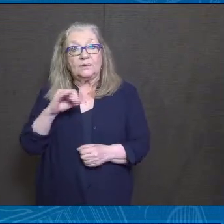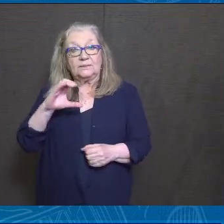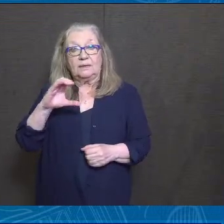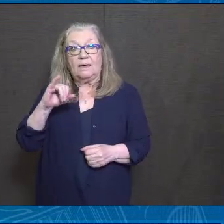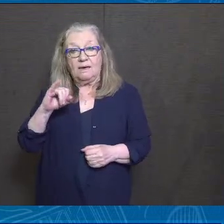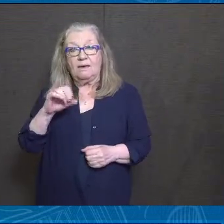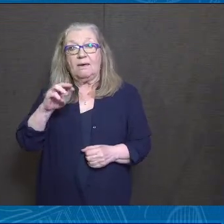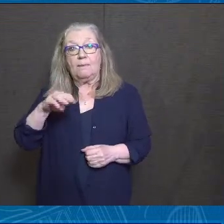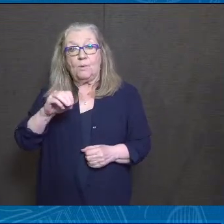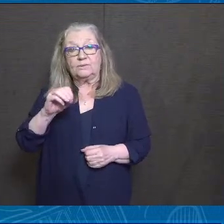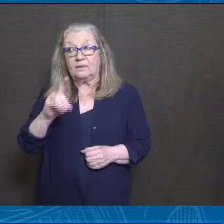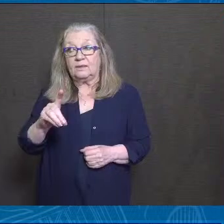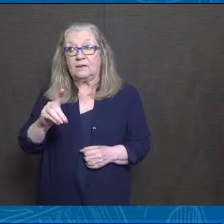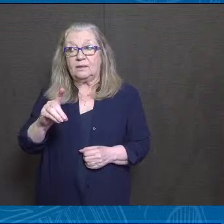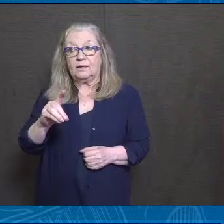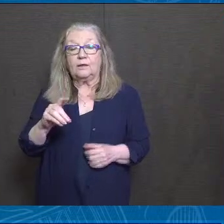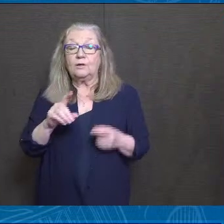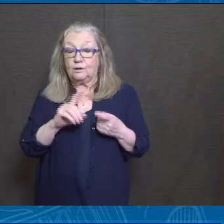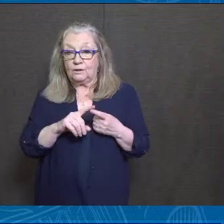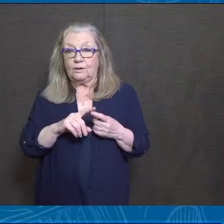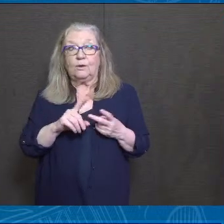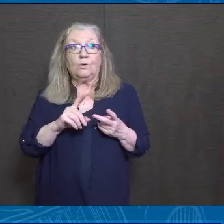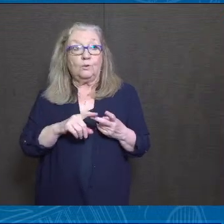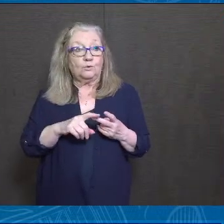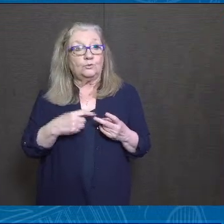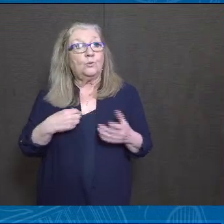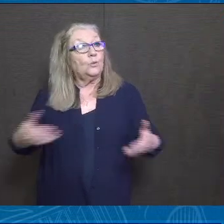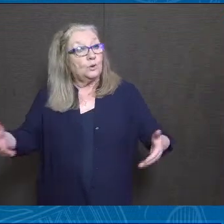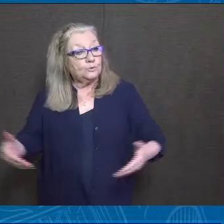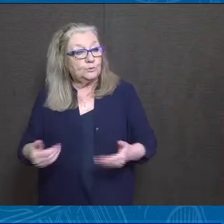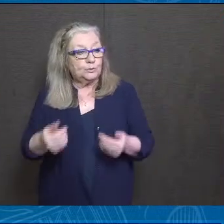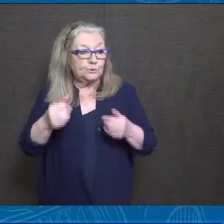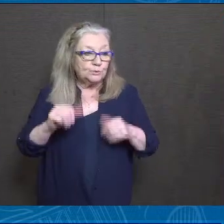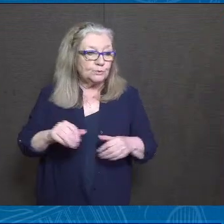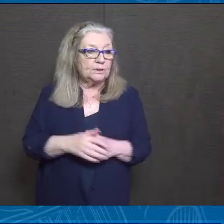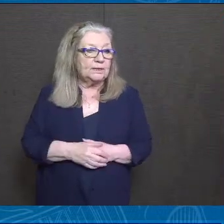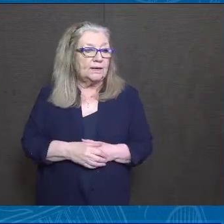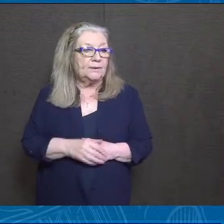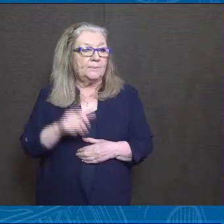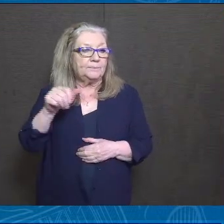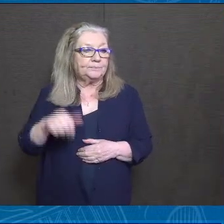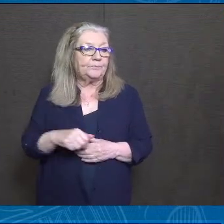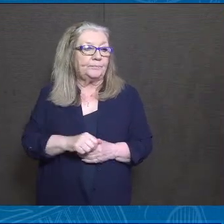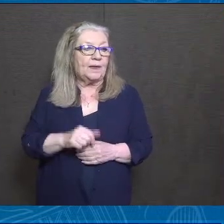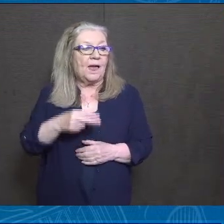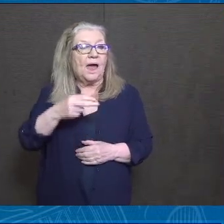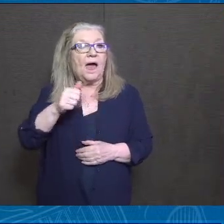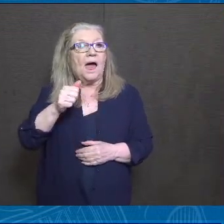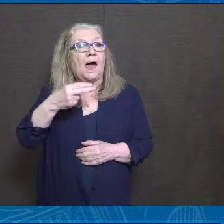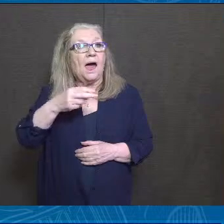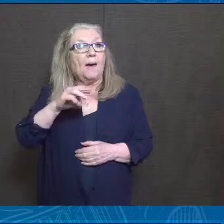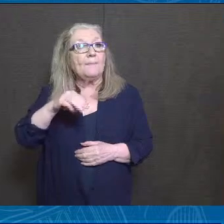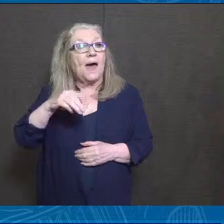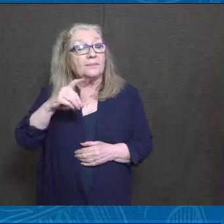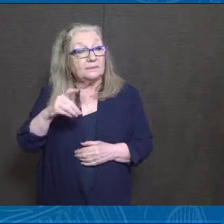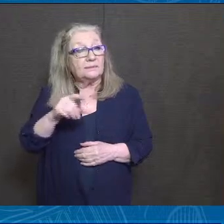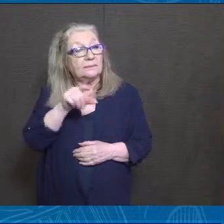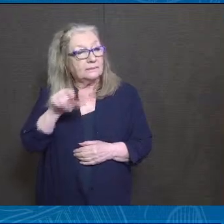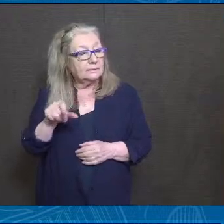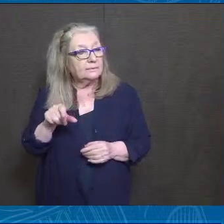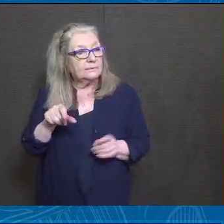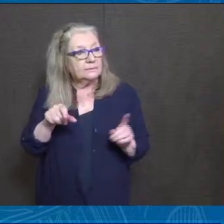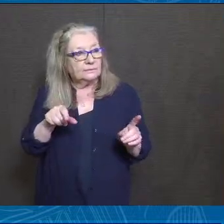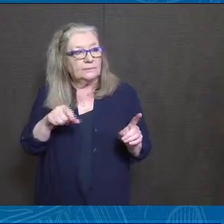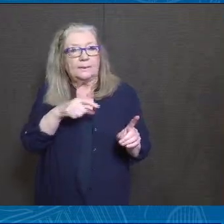MOD. Also like to introduce Dr. Ani Binti Ahmad, President